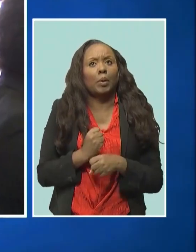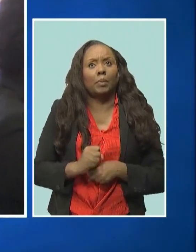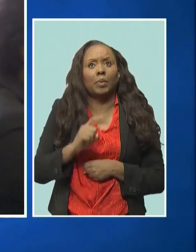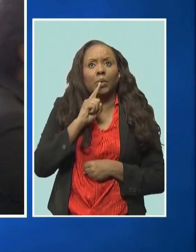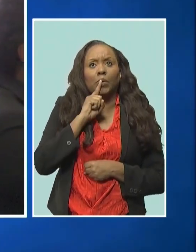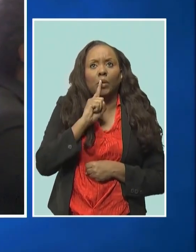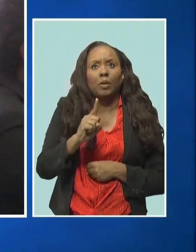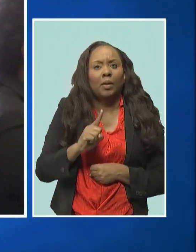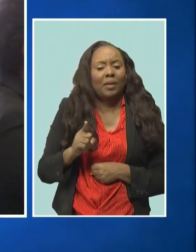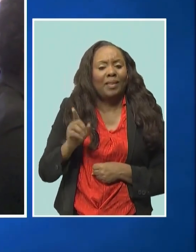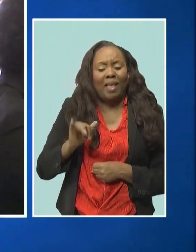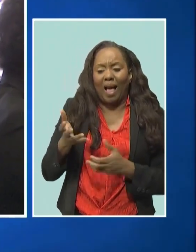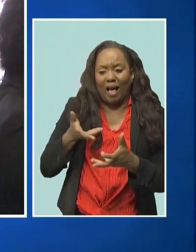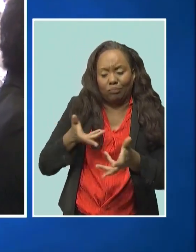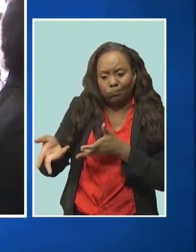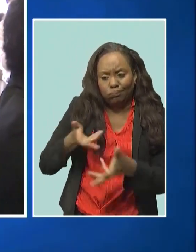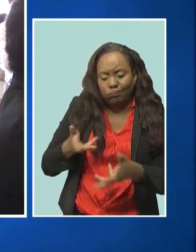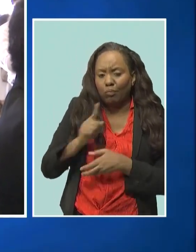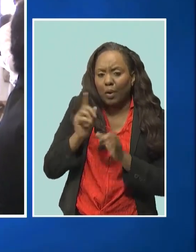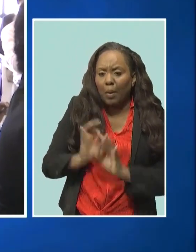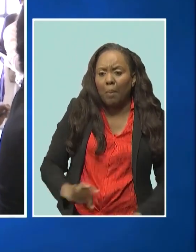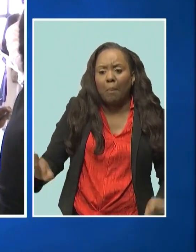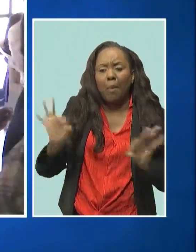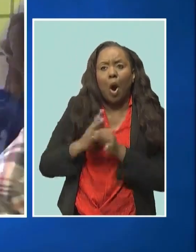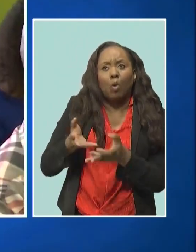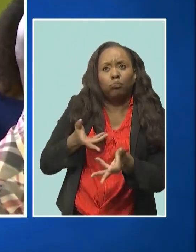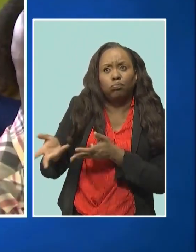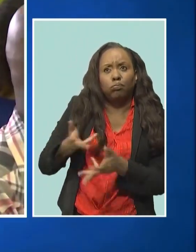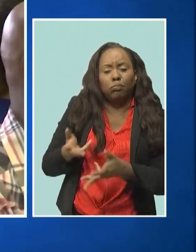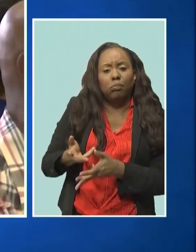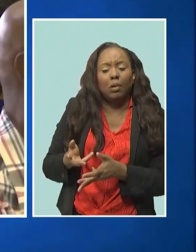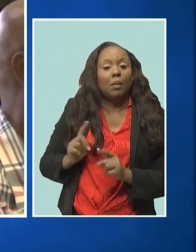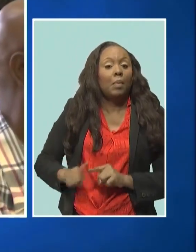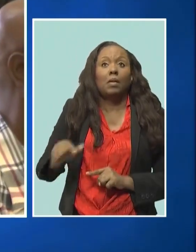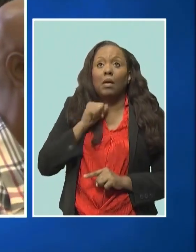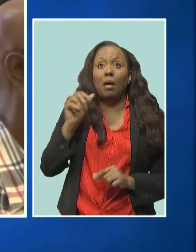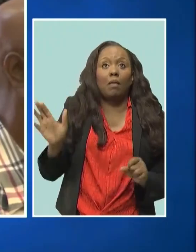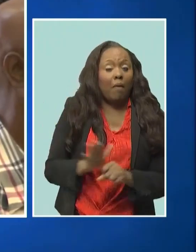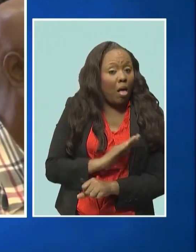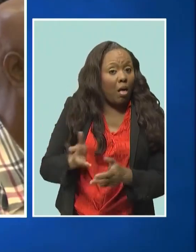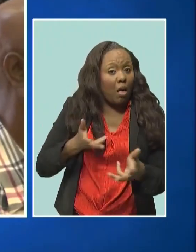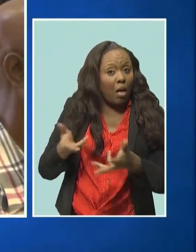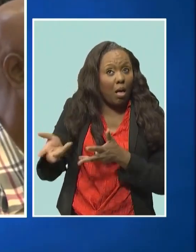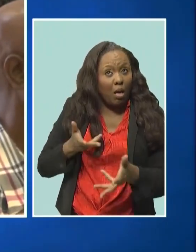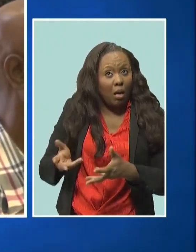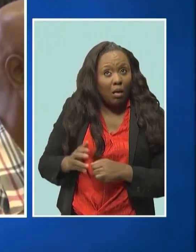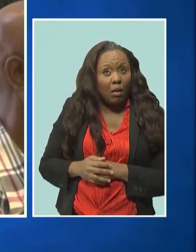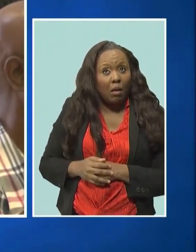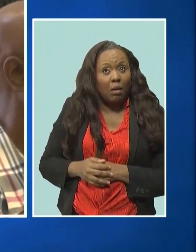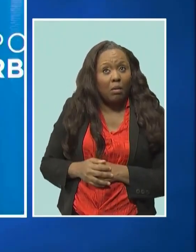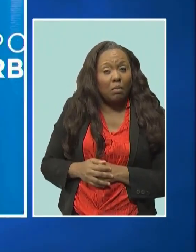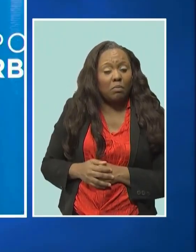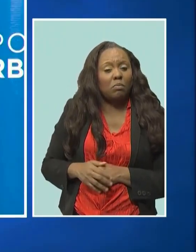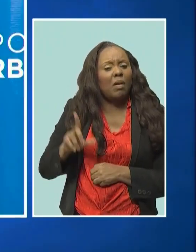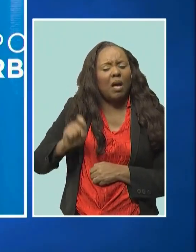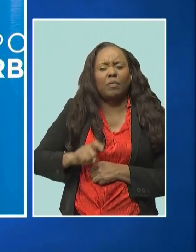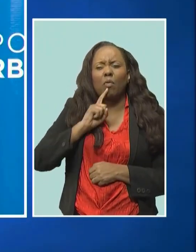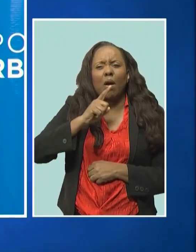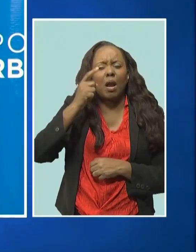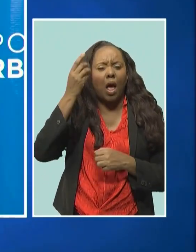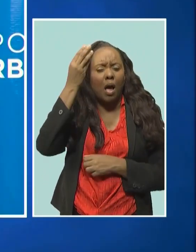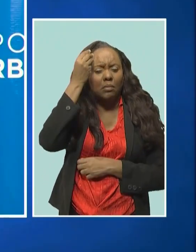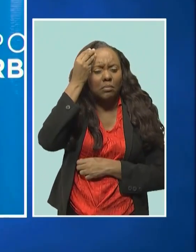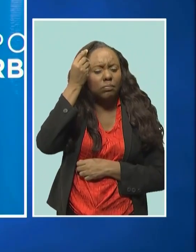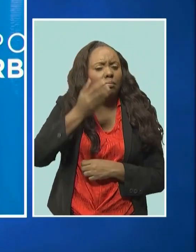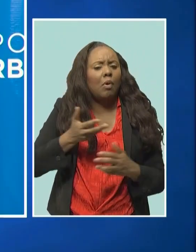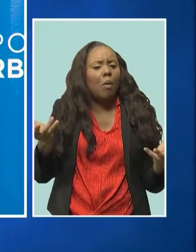of the conversation. It is an important part of the conversation, but it is not the entire conversation. And so we have to be able to rationalize what is